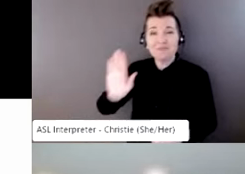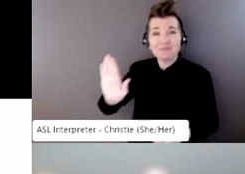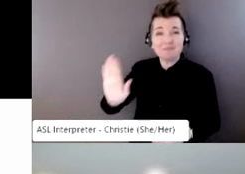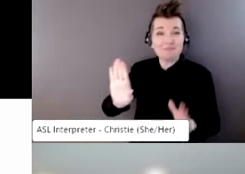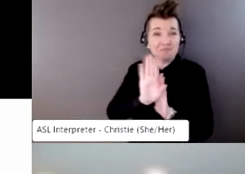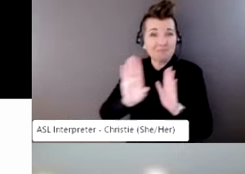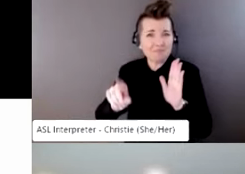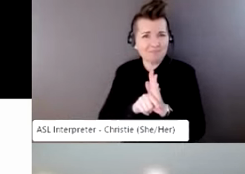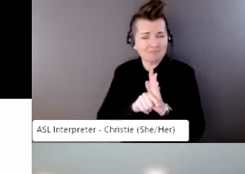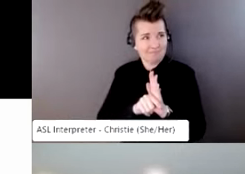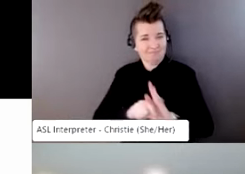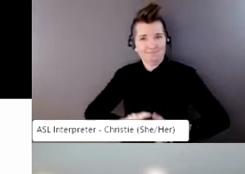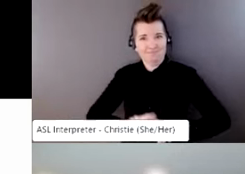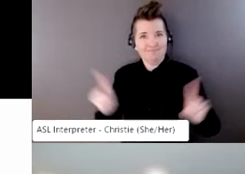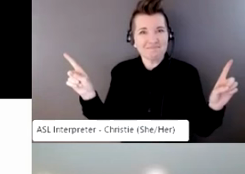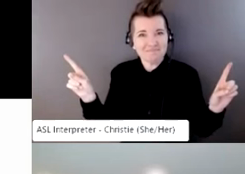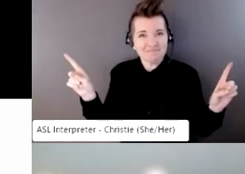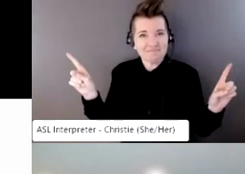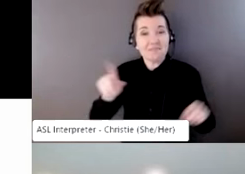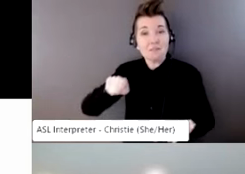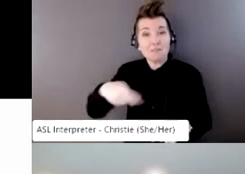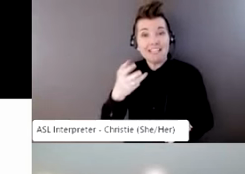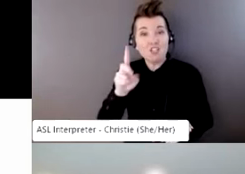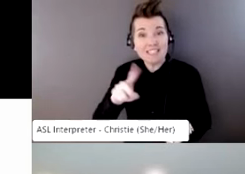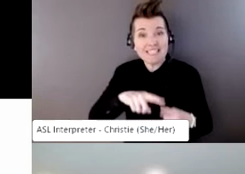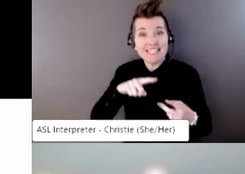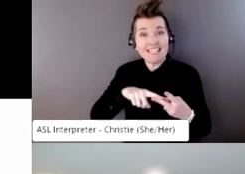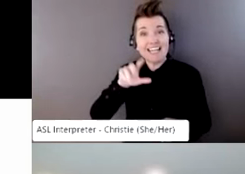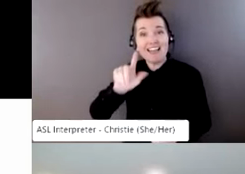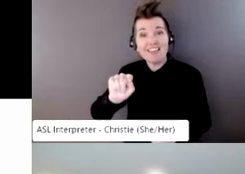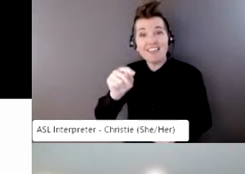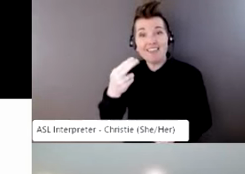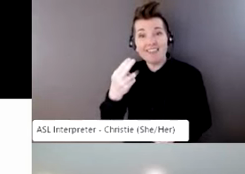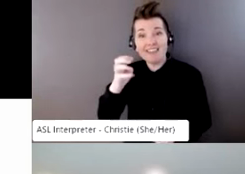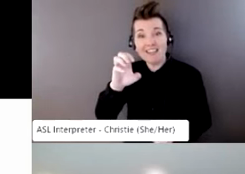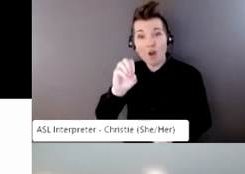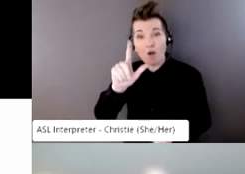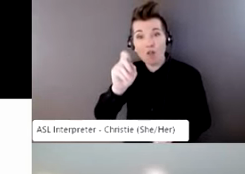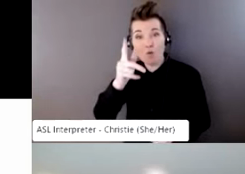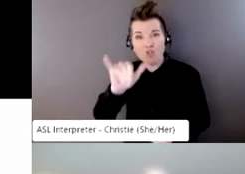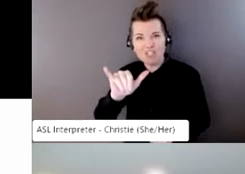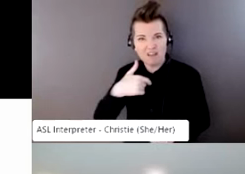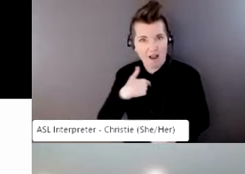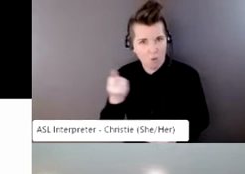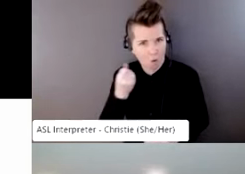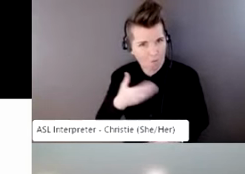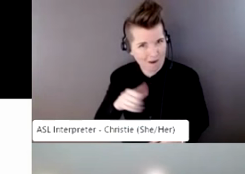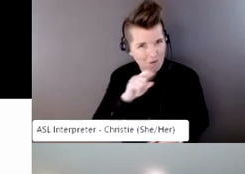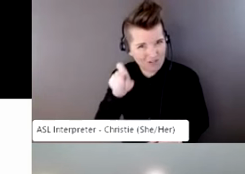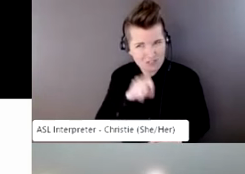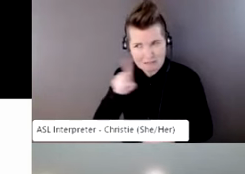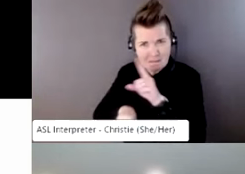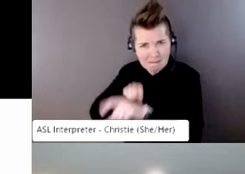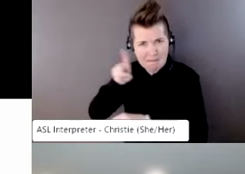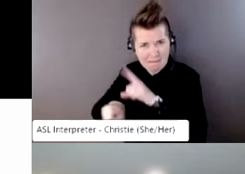background, which includes a PhD in theology, which I really have questions about this, but that will be for another time. And